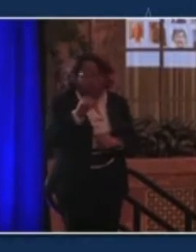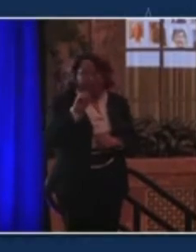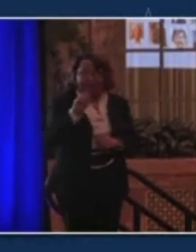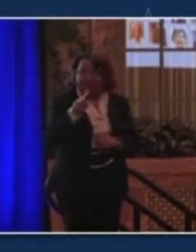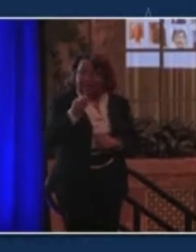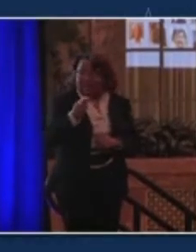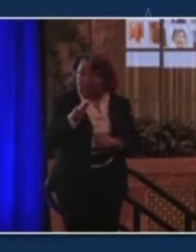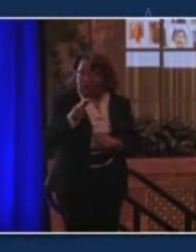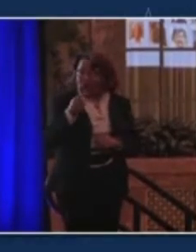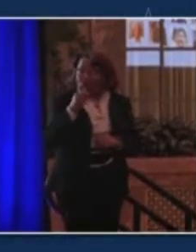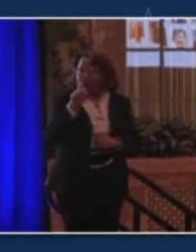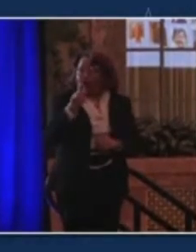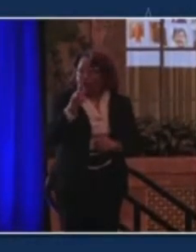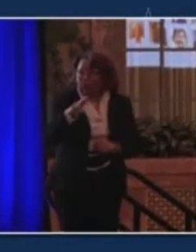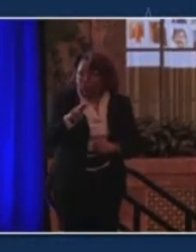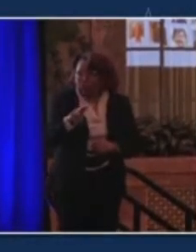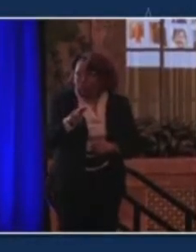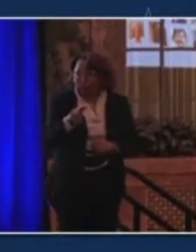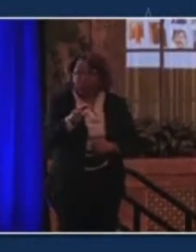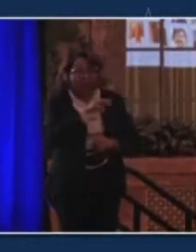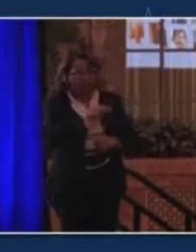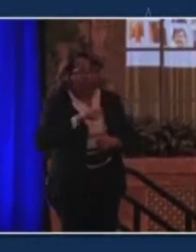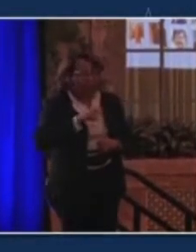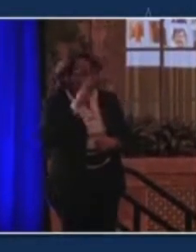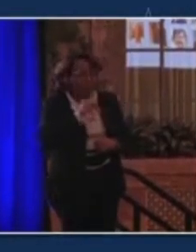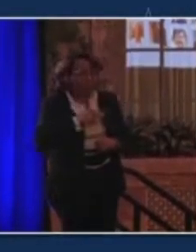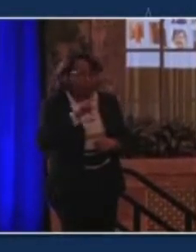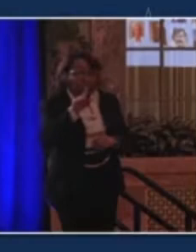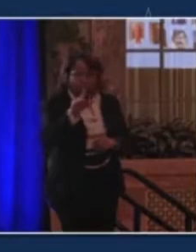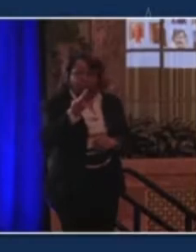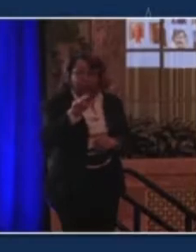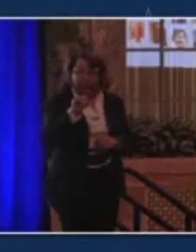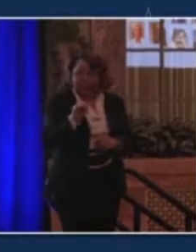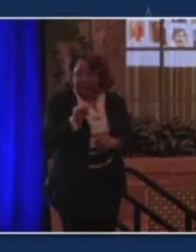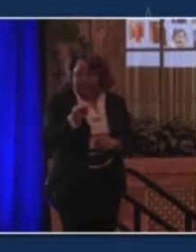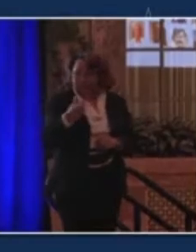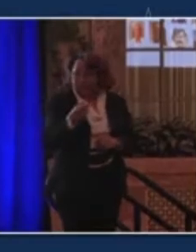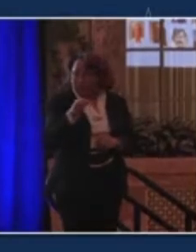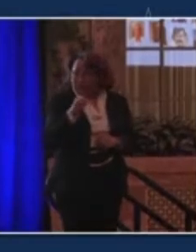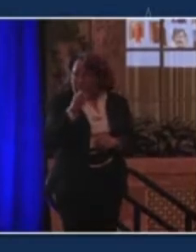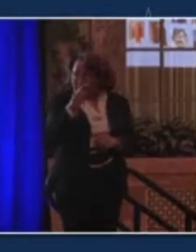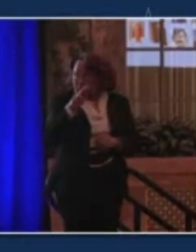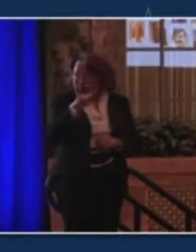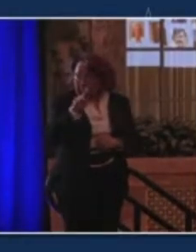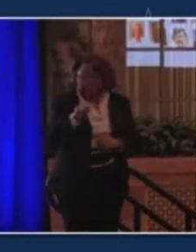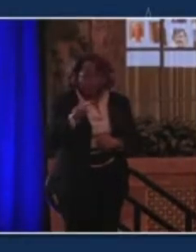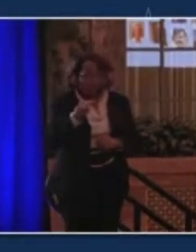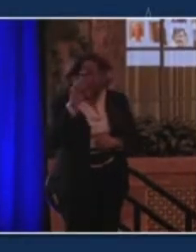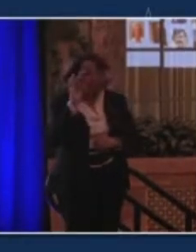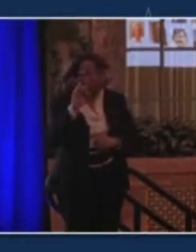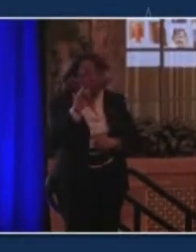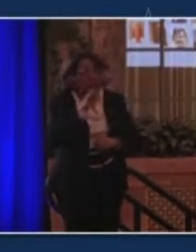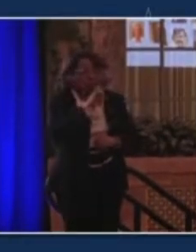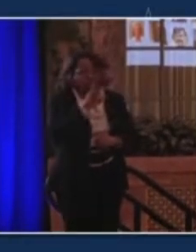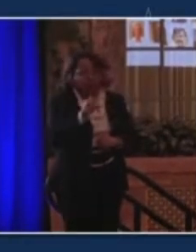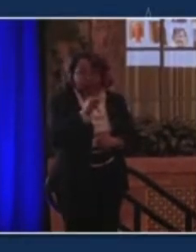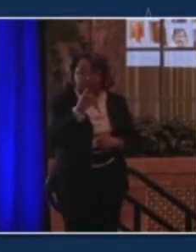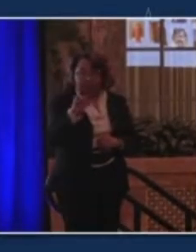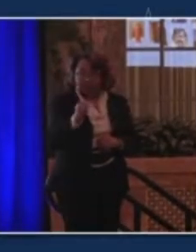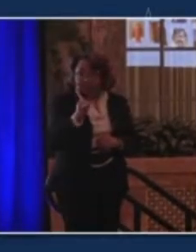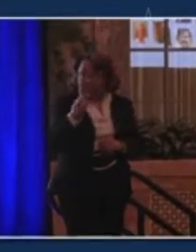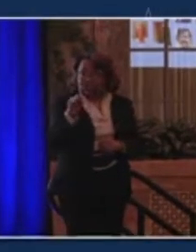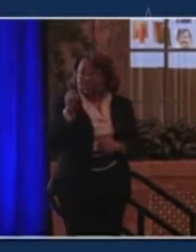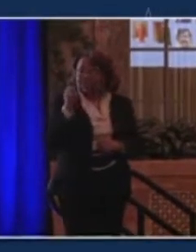Edward Gardner, Congressman Luis Gutierrez, Reverend Jesse Jackson